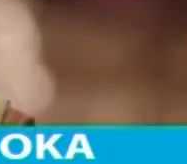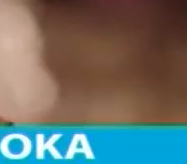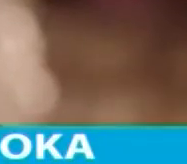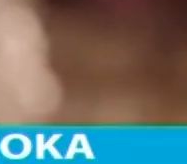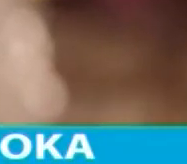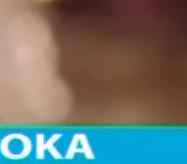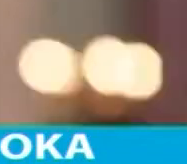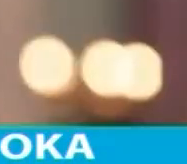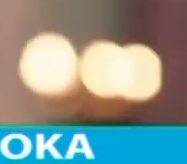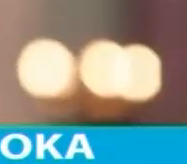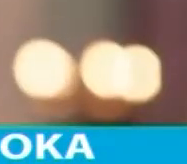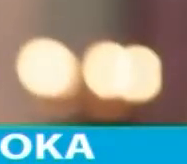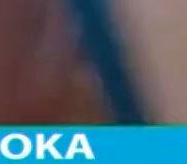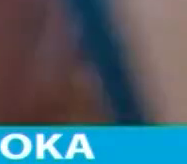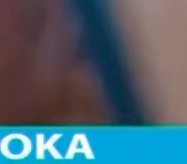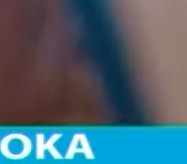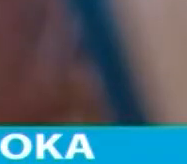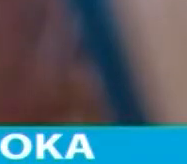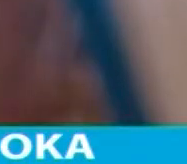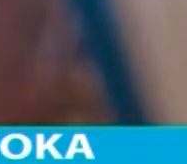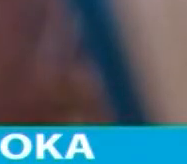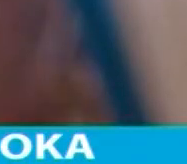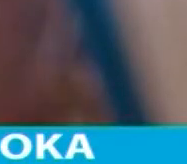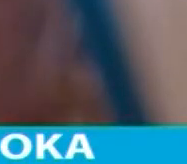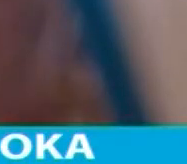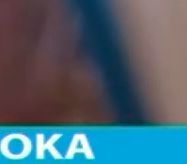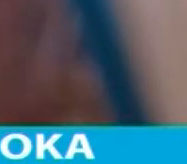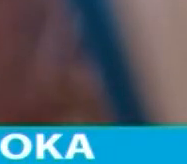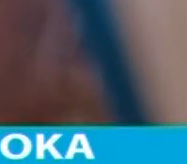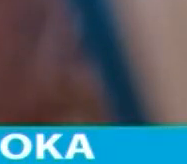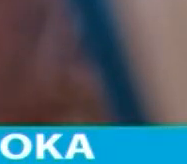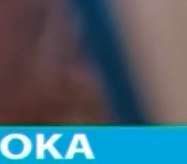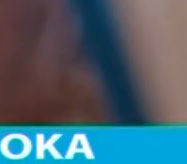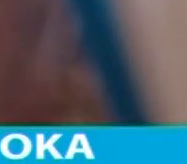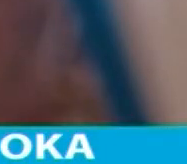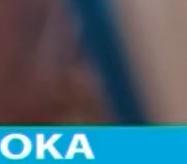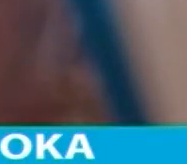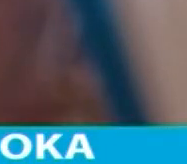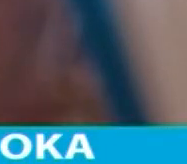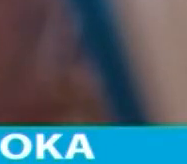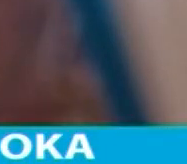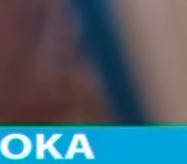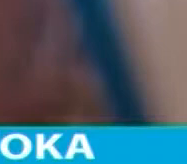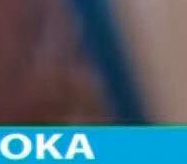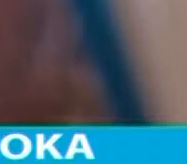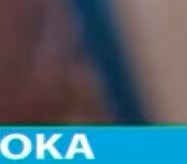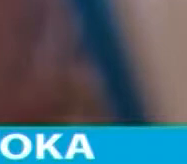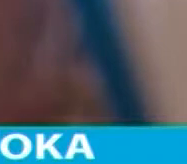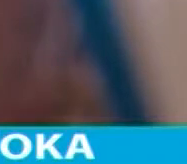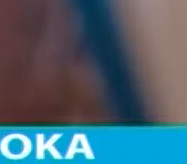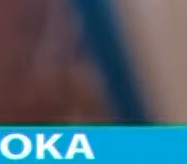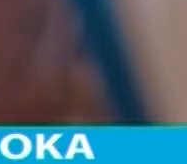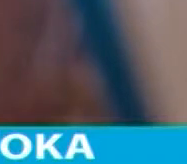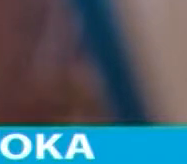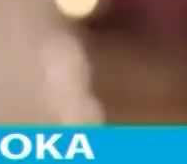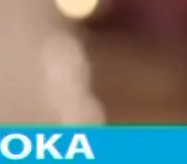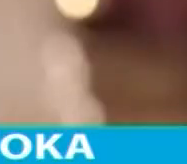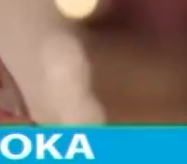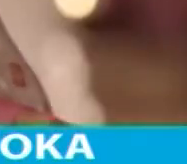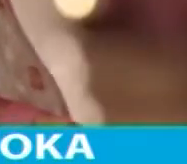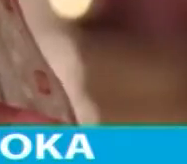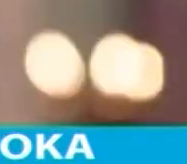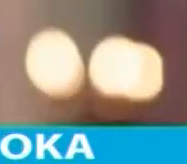This is bad omen. If a lizard is seen before starting an auspicious work, then it's an indication of somebody's death as